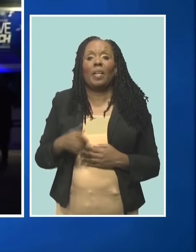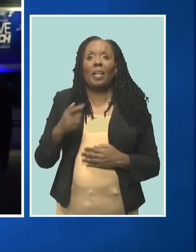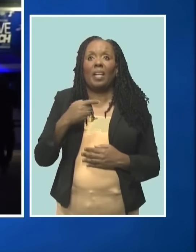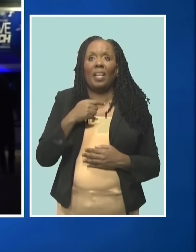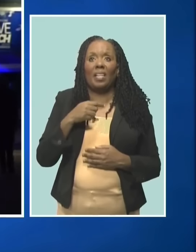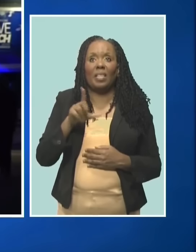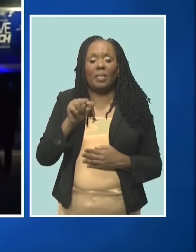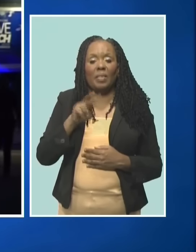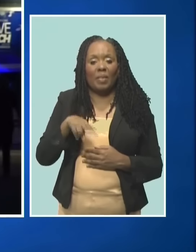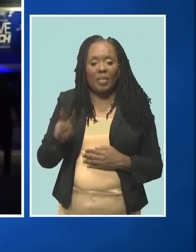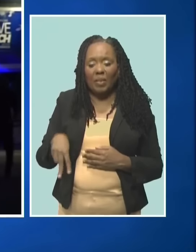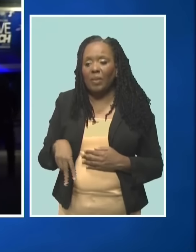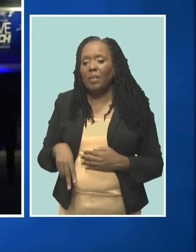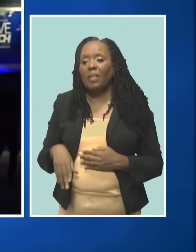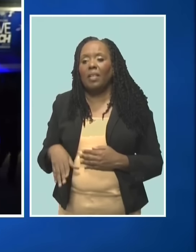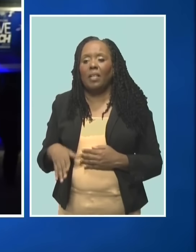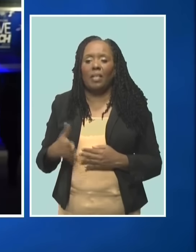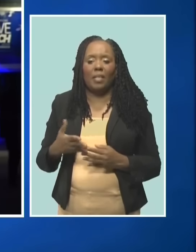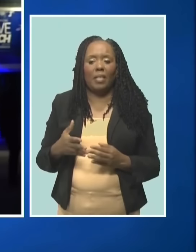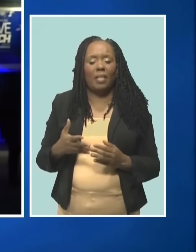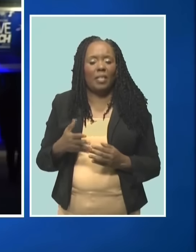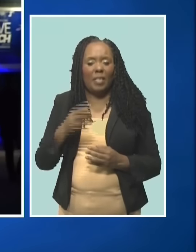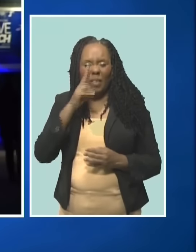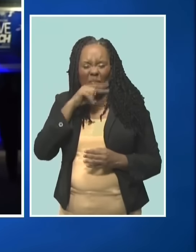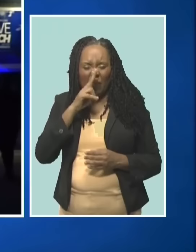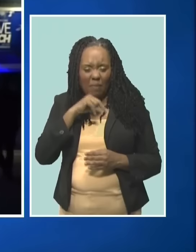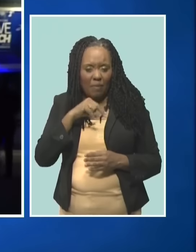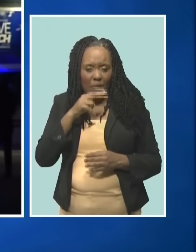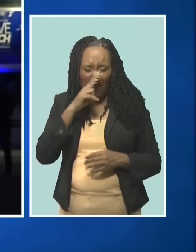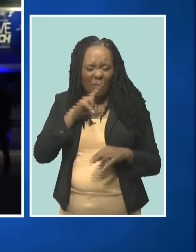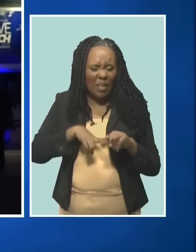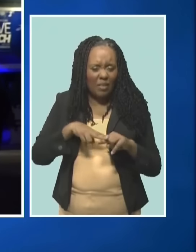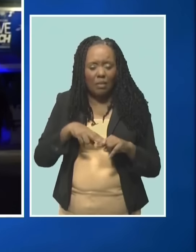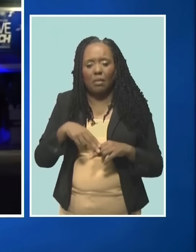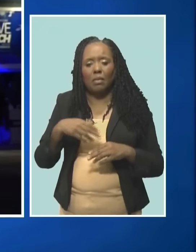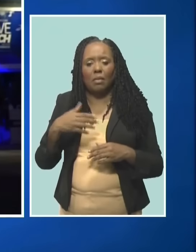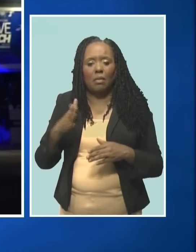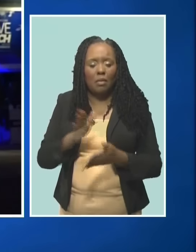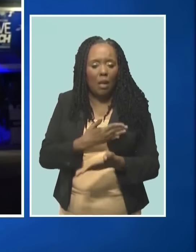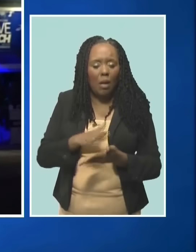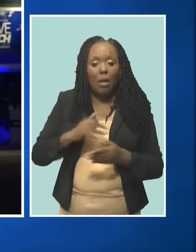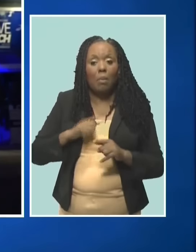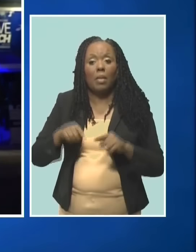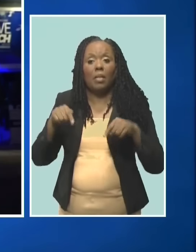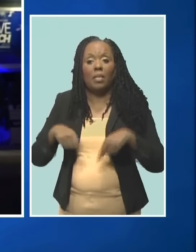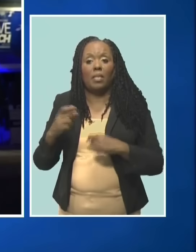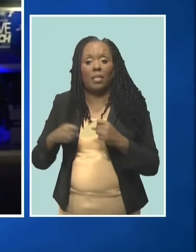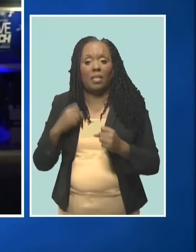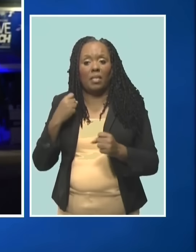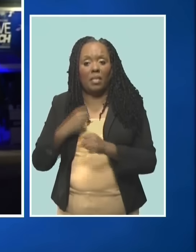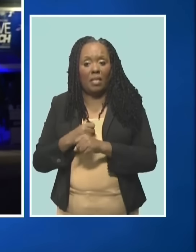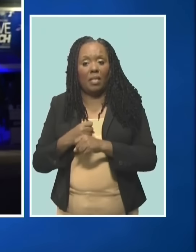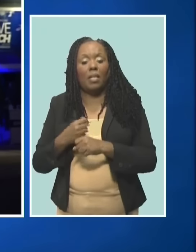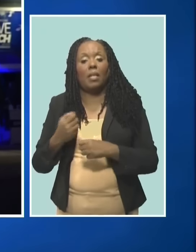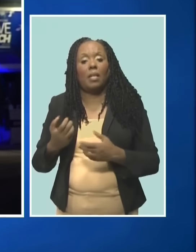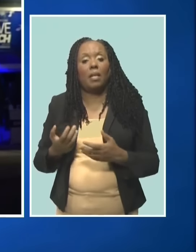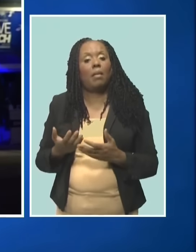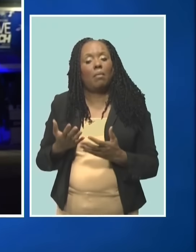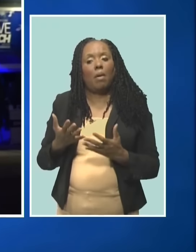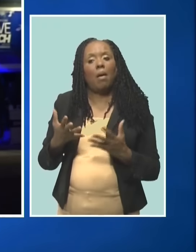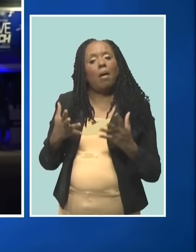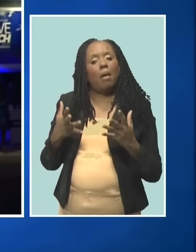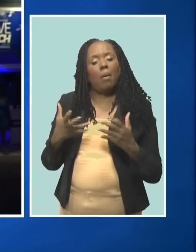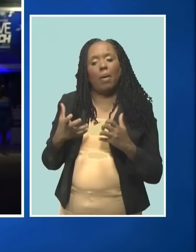said, 2024, let me do something different, Let me touch some heartstrings, because life is too short. So let me